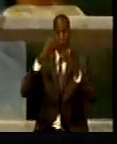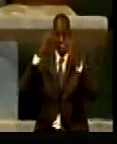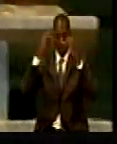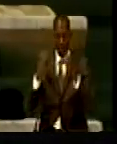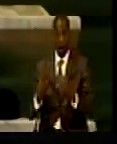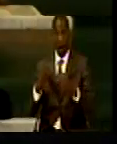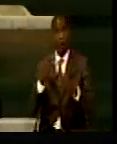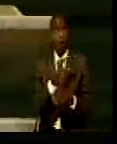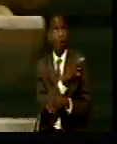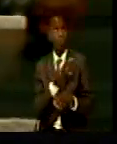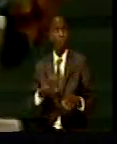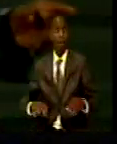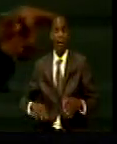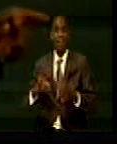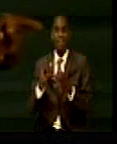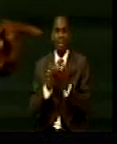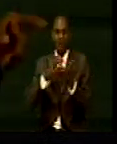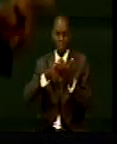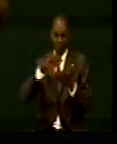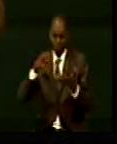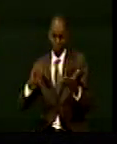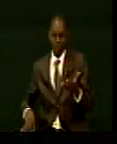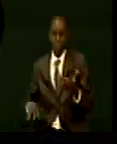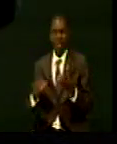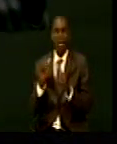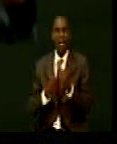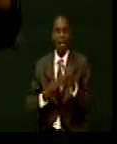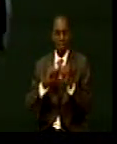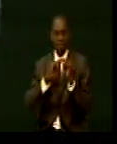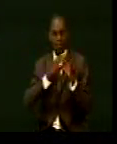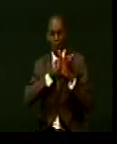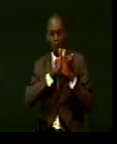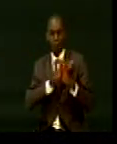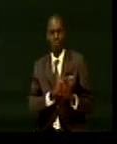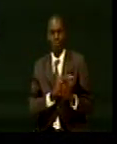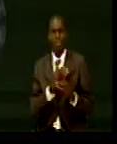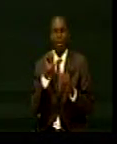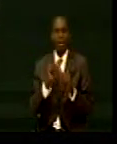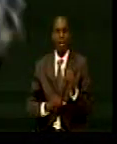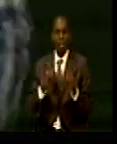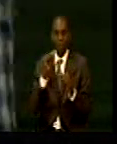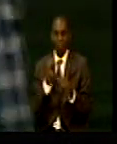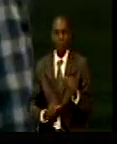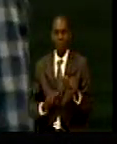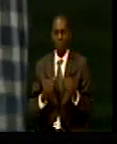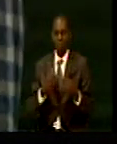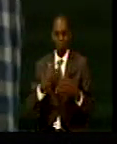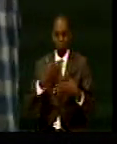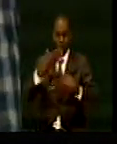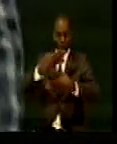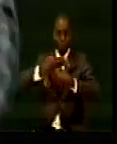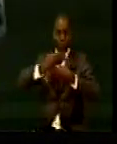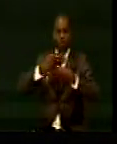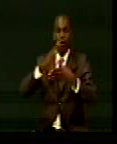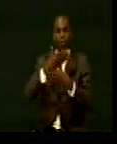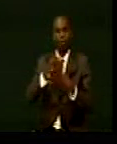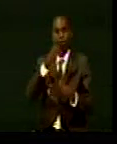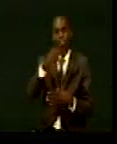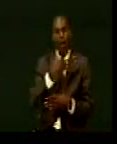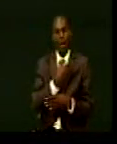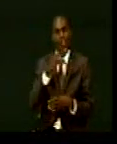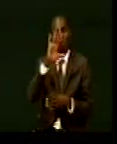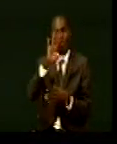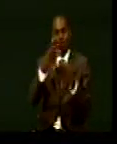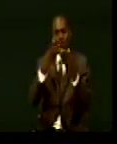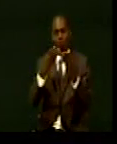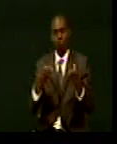that removes every obstacle and every demarcation between you and the solution. And now,